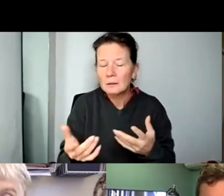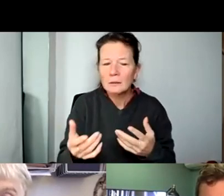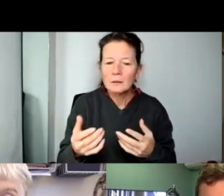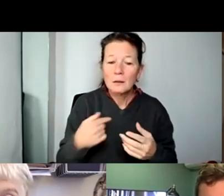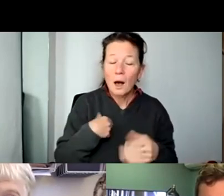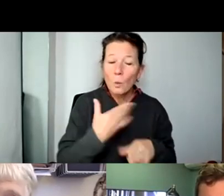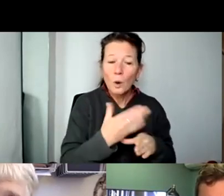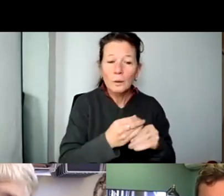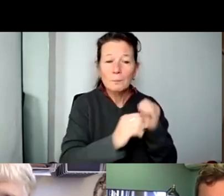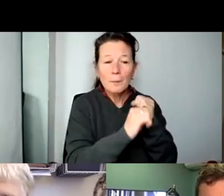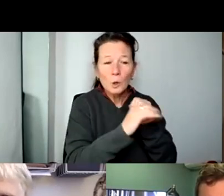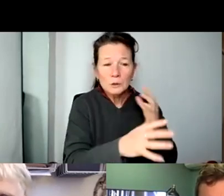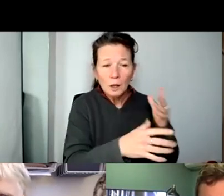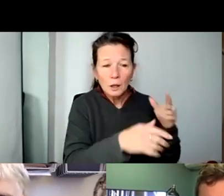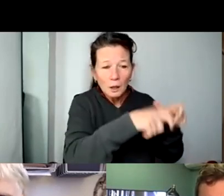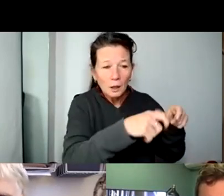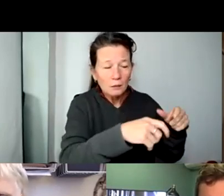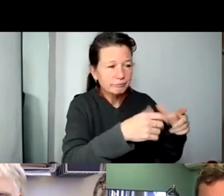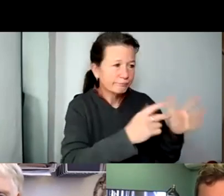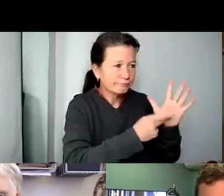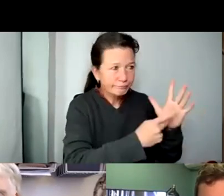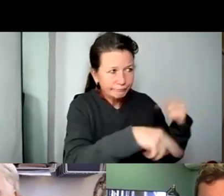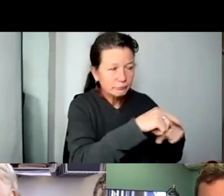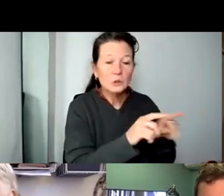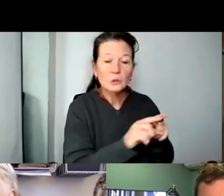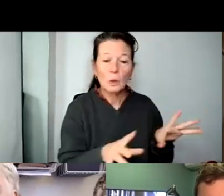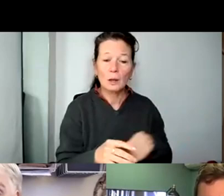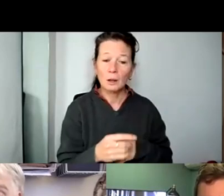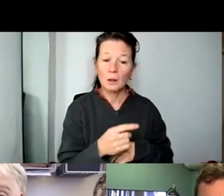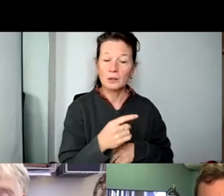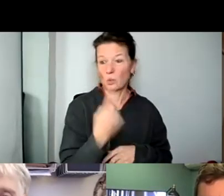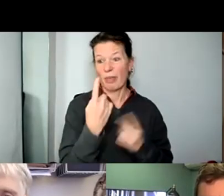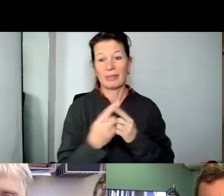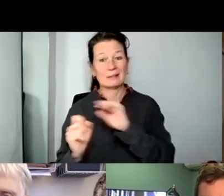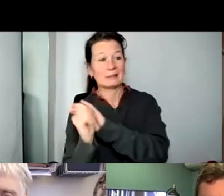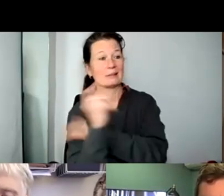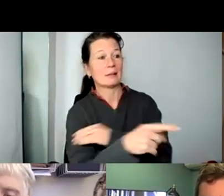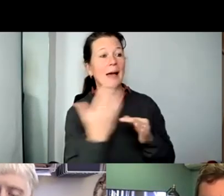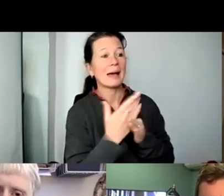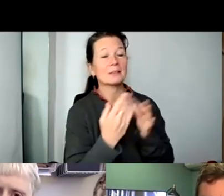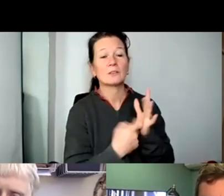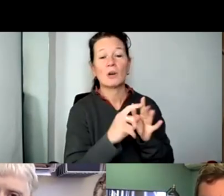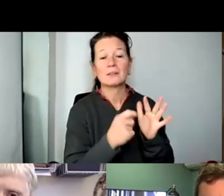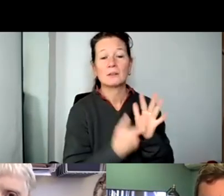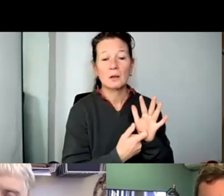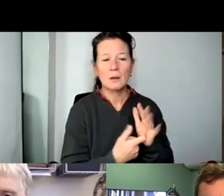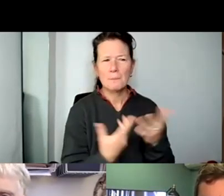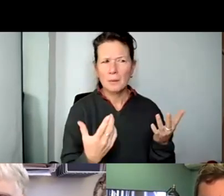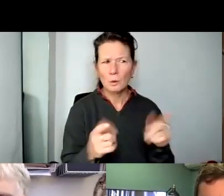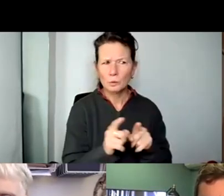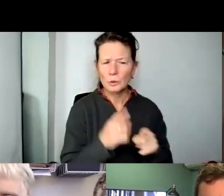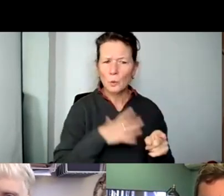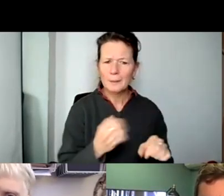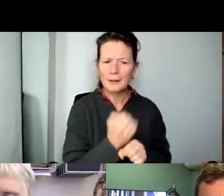as well, because we feel that there is one thing sending an access rider, but on the other side, we want to make sure that